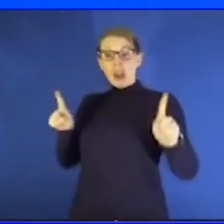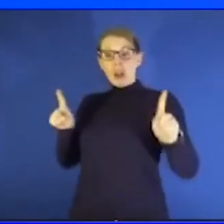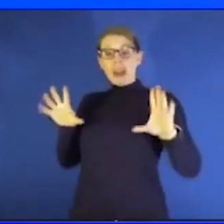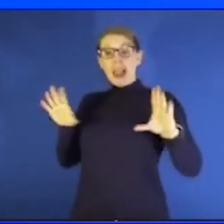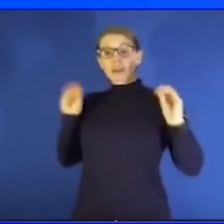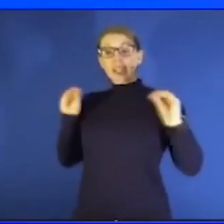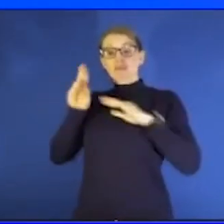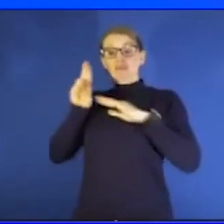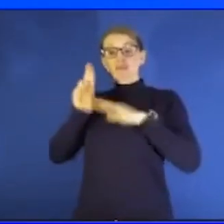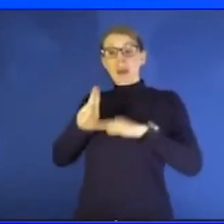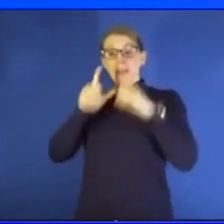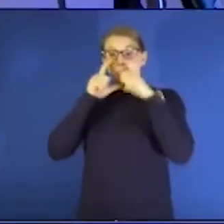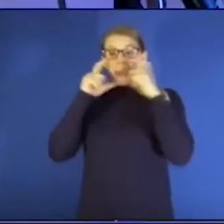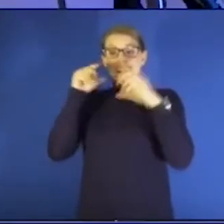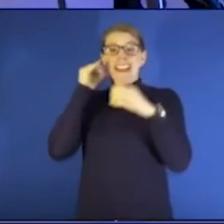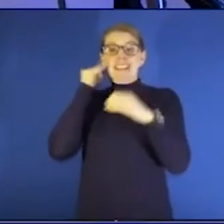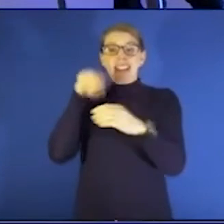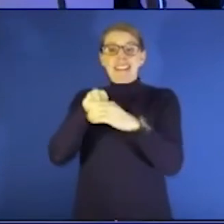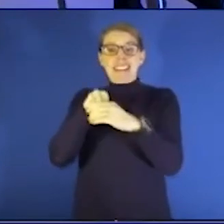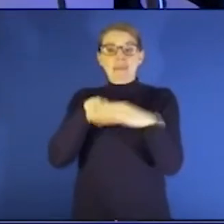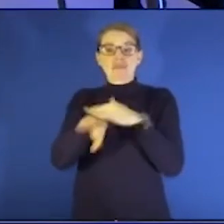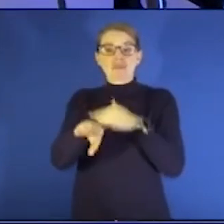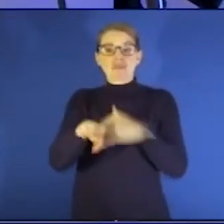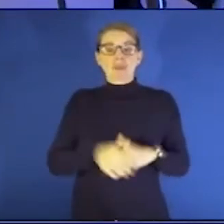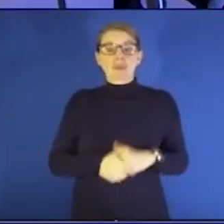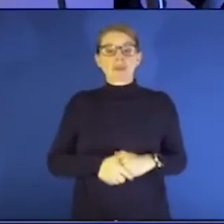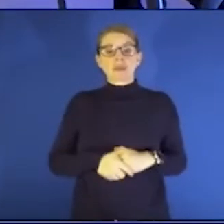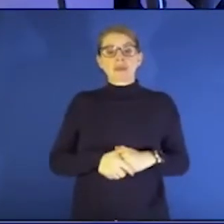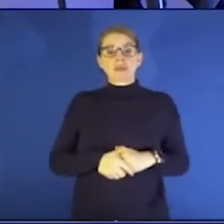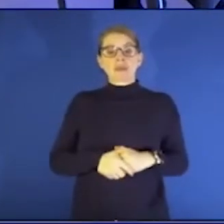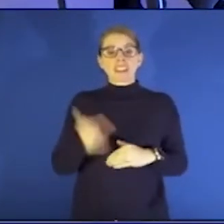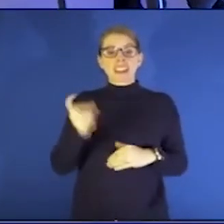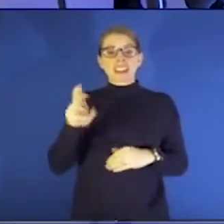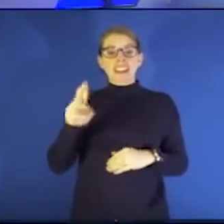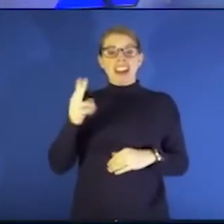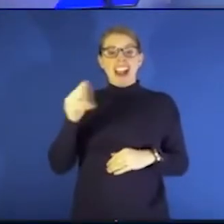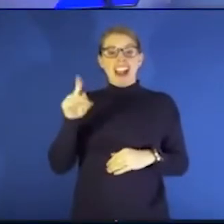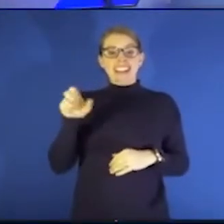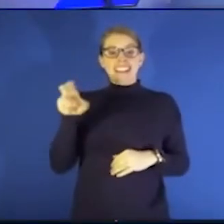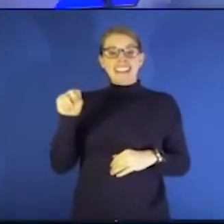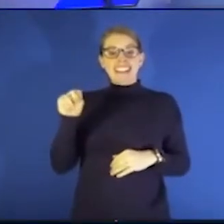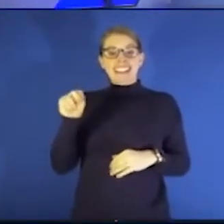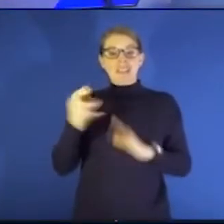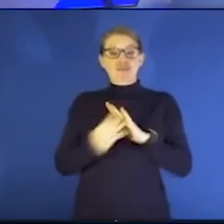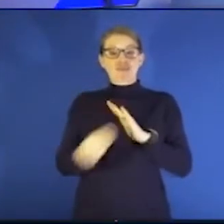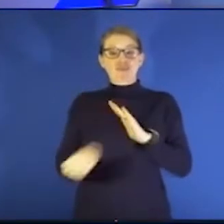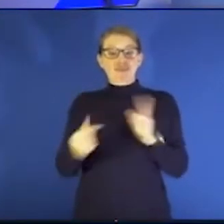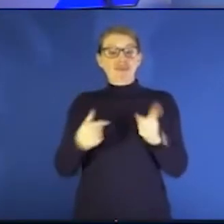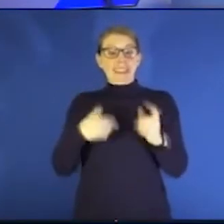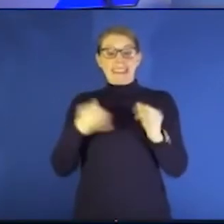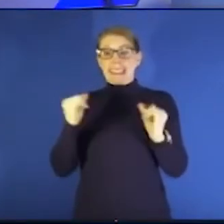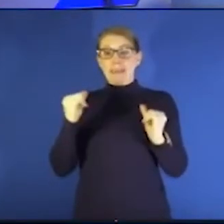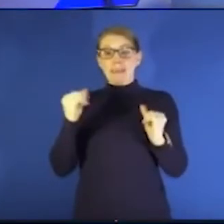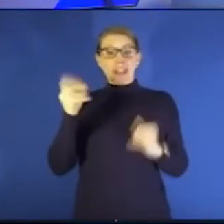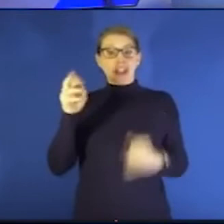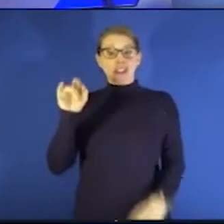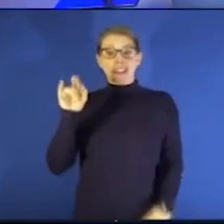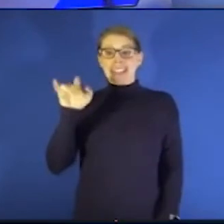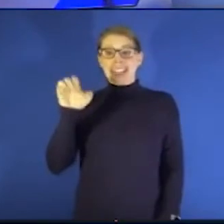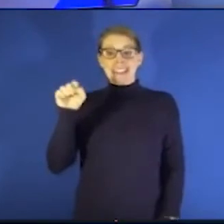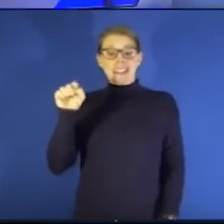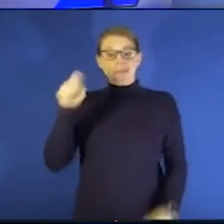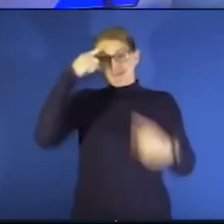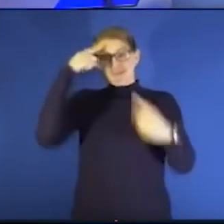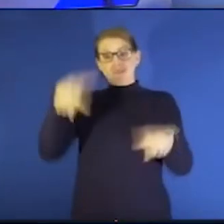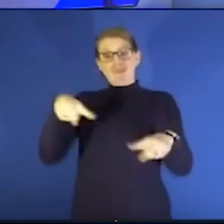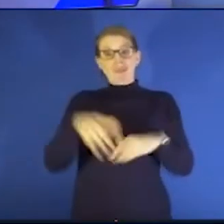inside. Dr. Hawkinson, I would just say I echo Dr. Steitz's thoughts. For